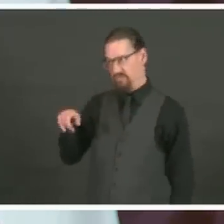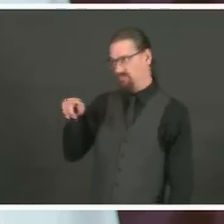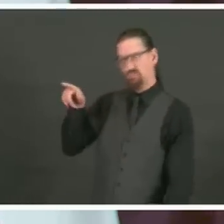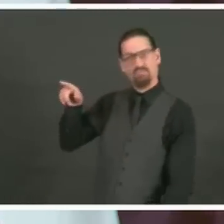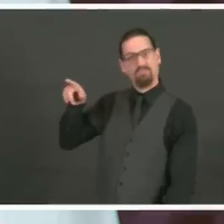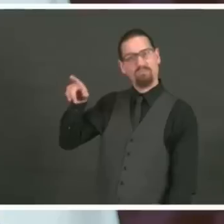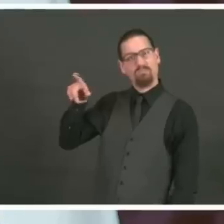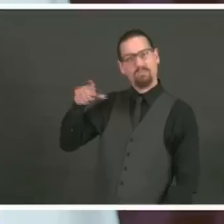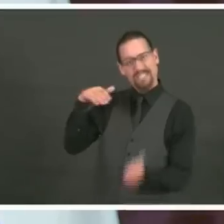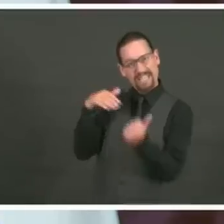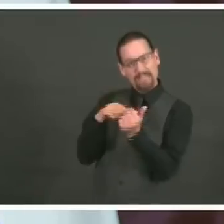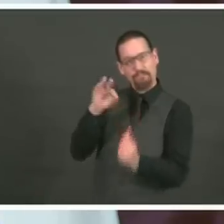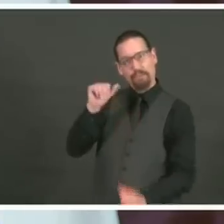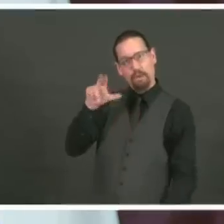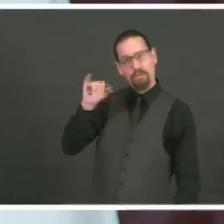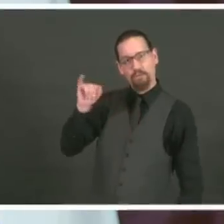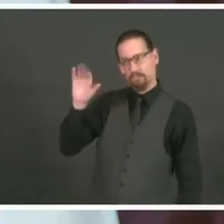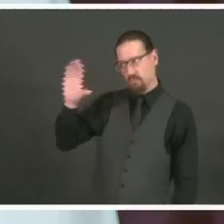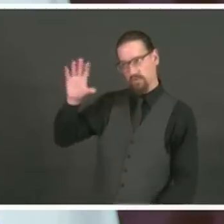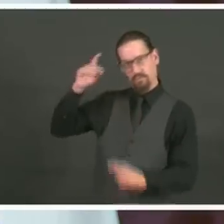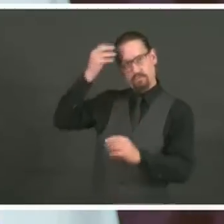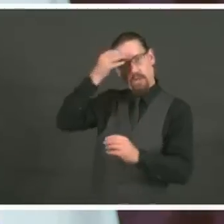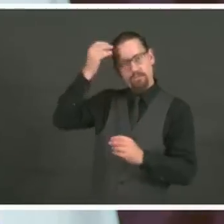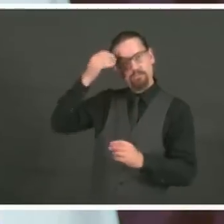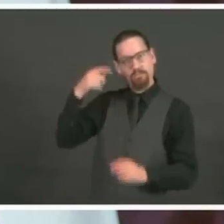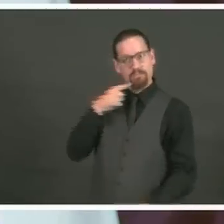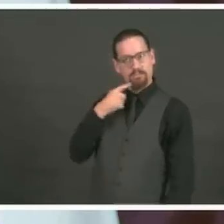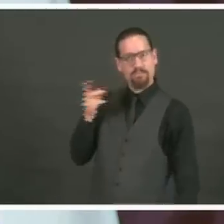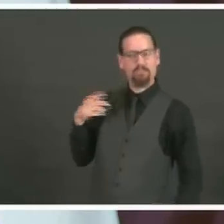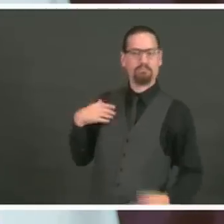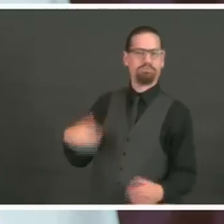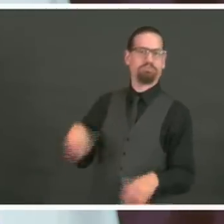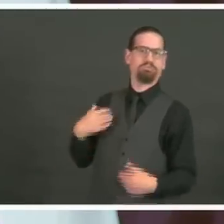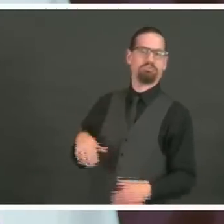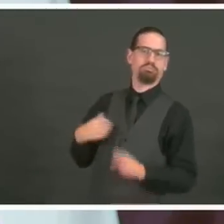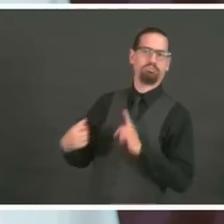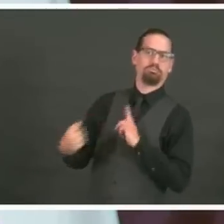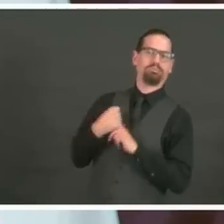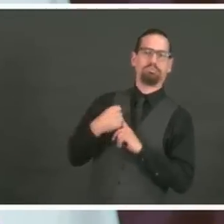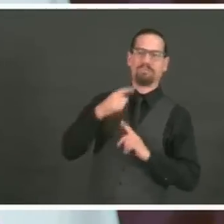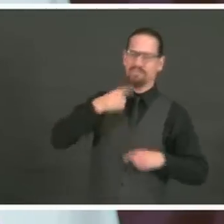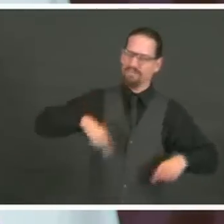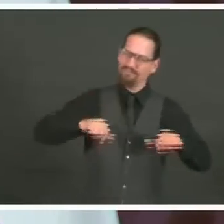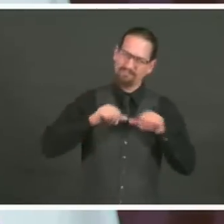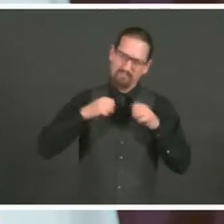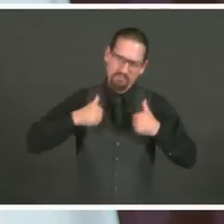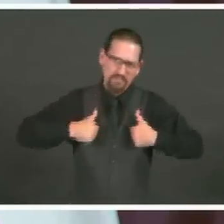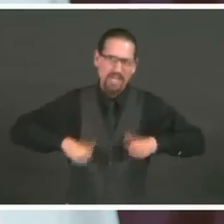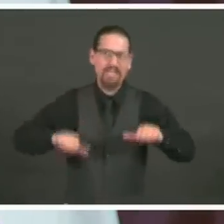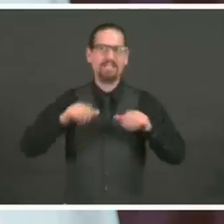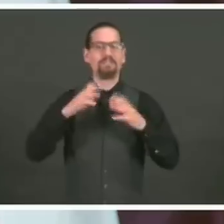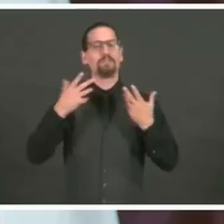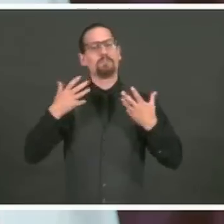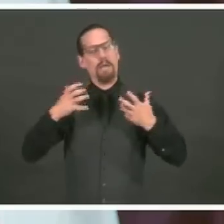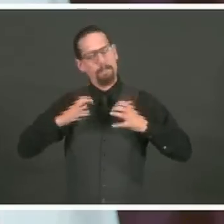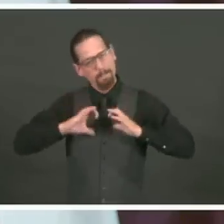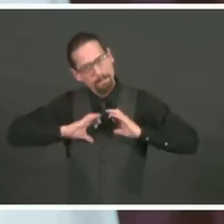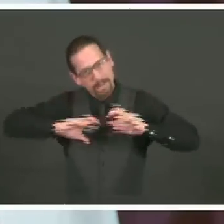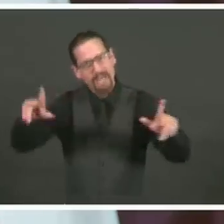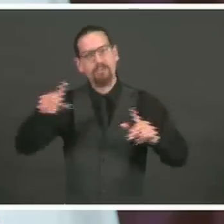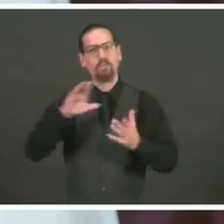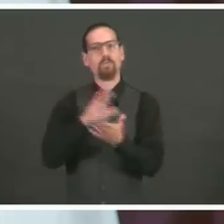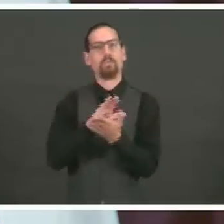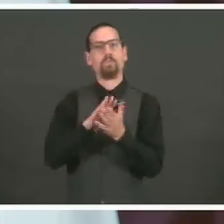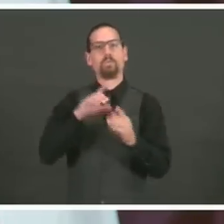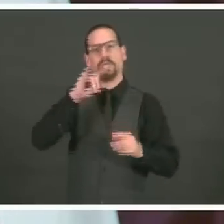I think that's well said. We all need to try to the best of our ability, push ourselves